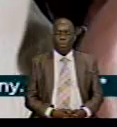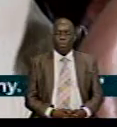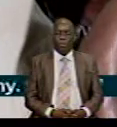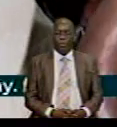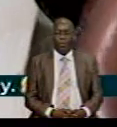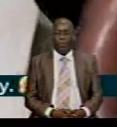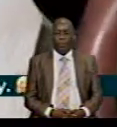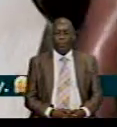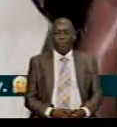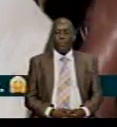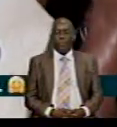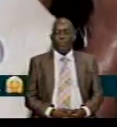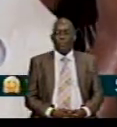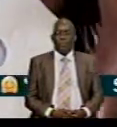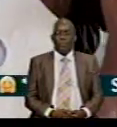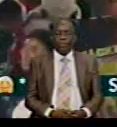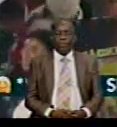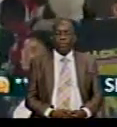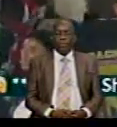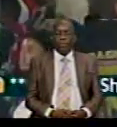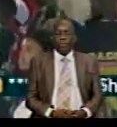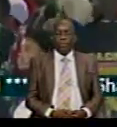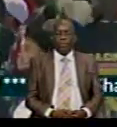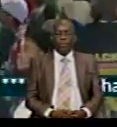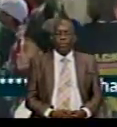this is okay. And I